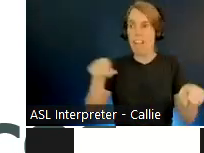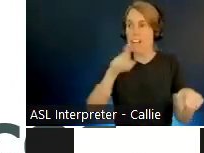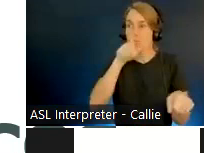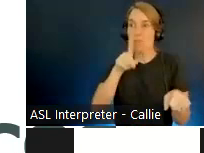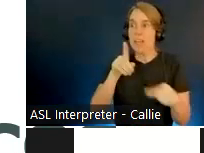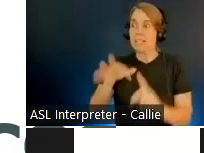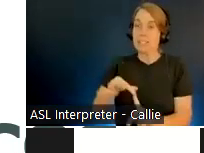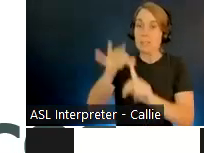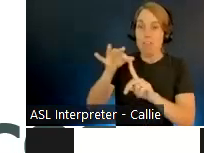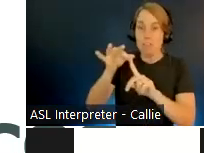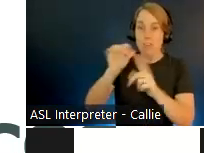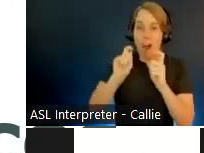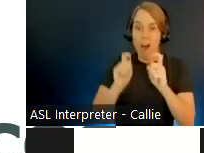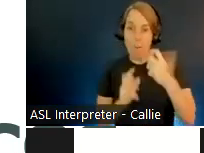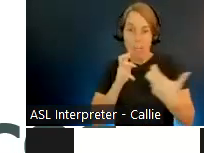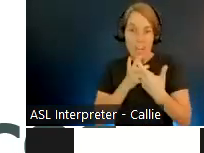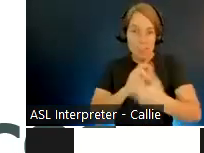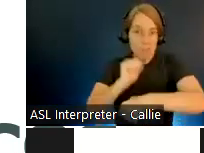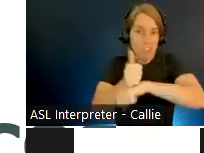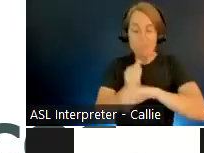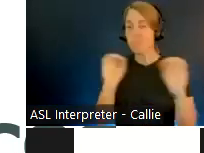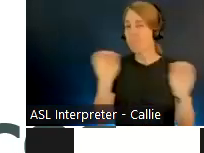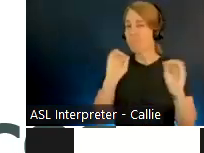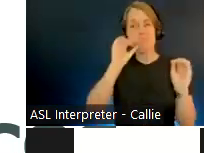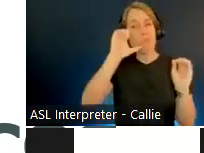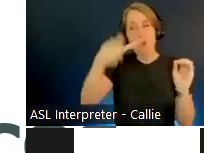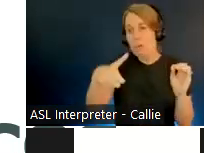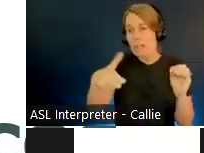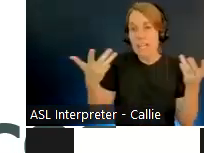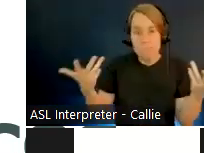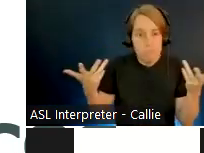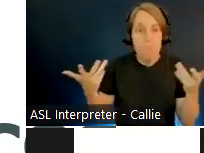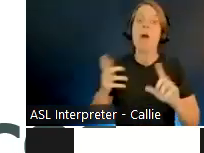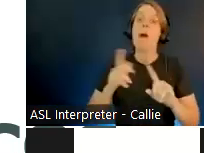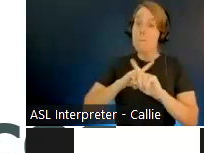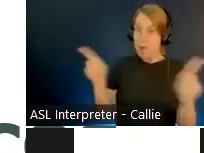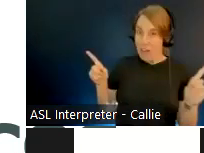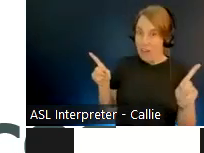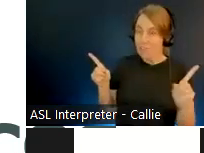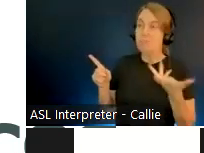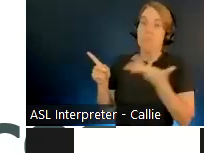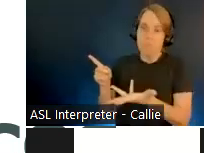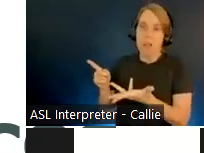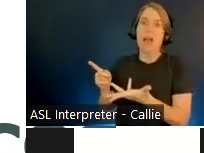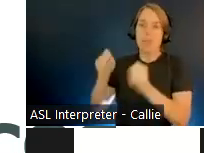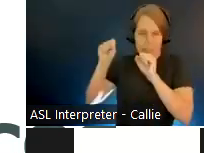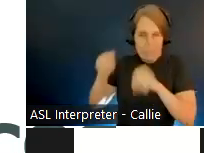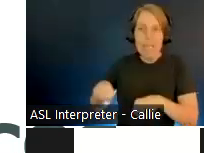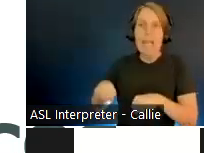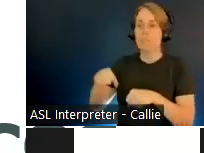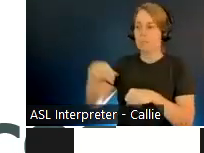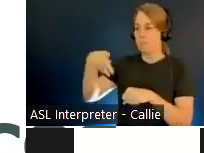either. But they would still qualify for help from VR with the